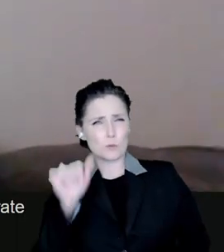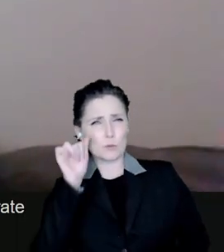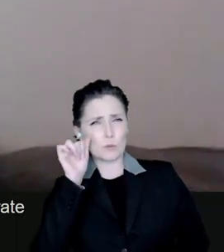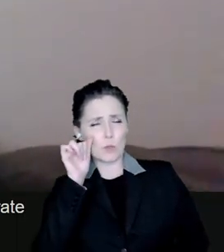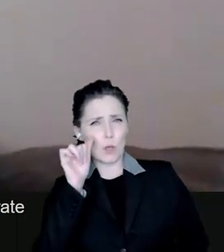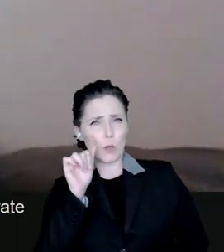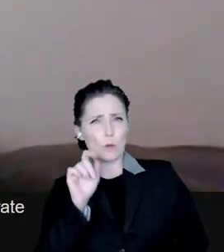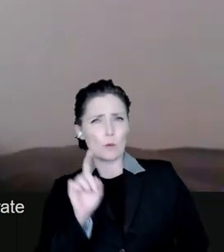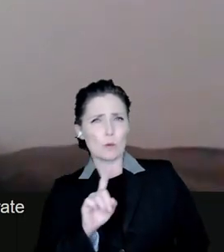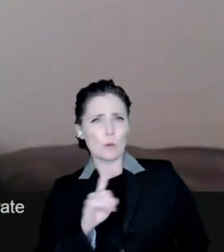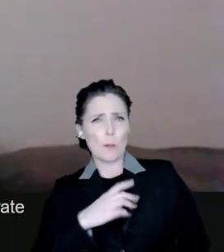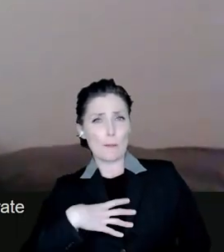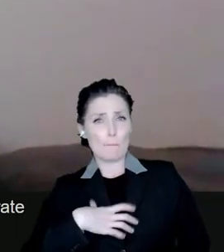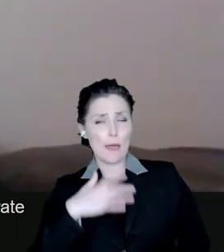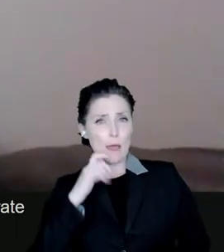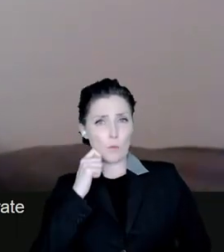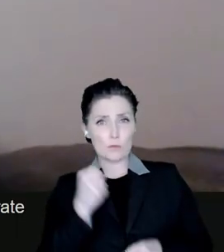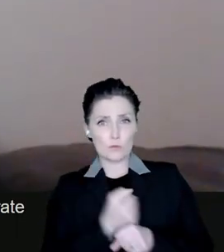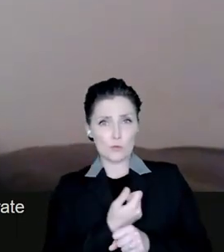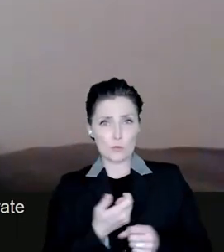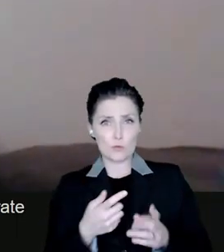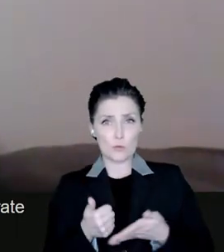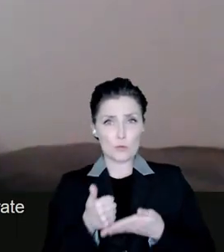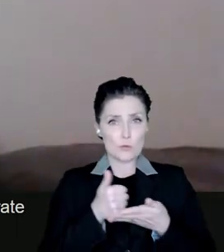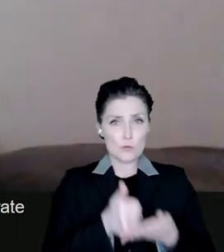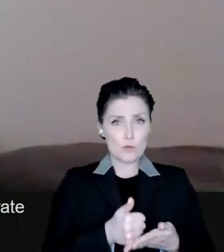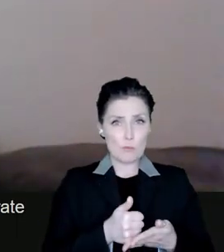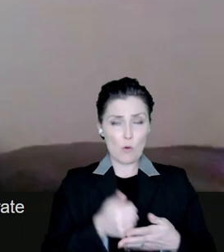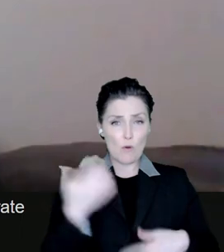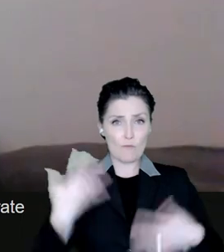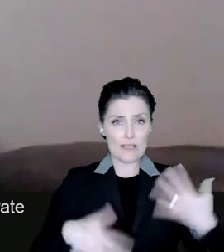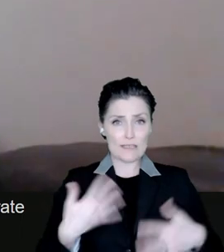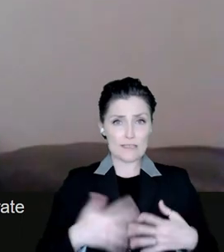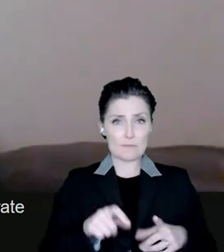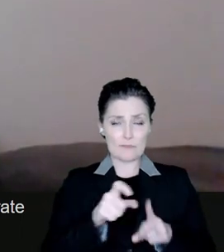what would the mayor be doing in supporting victims of domestic abuse?